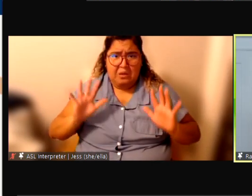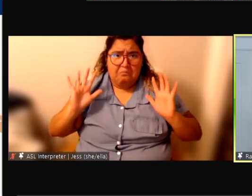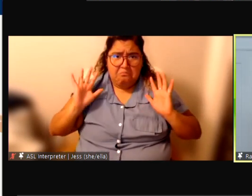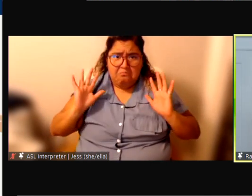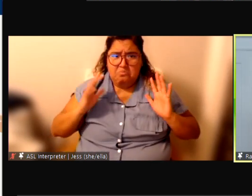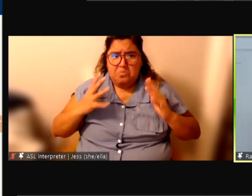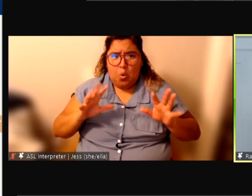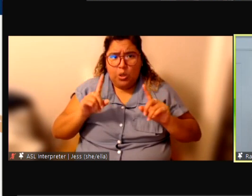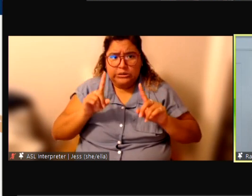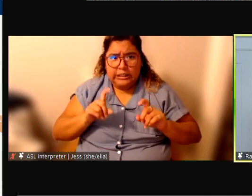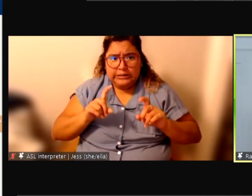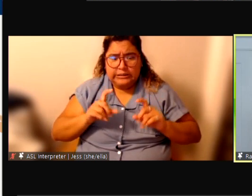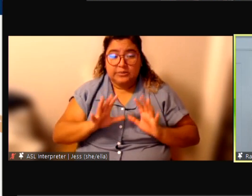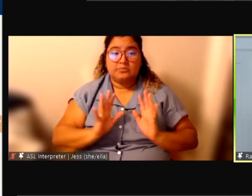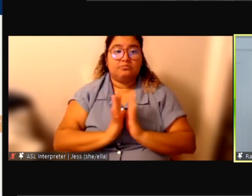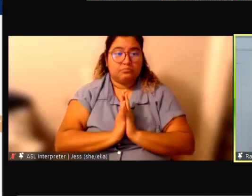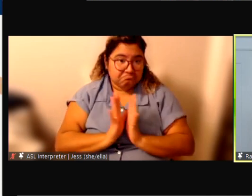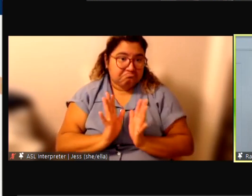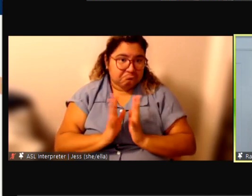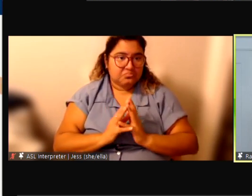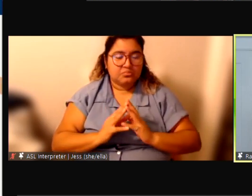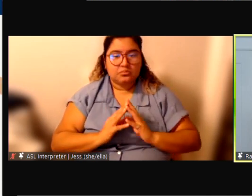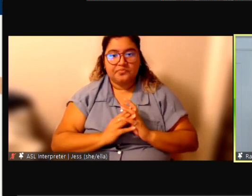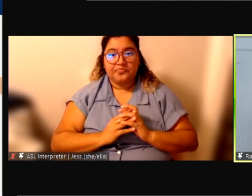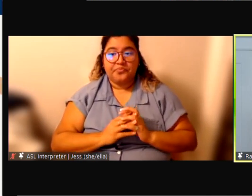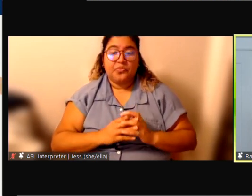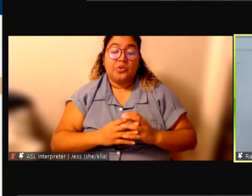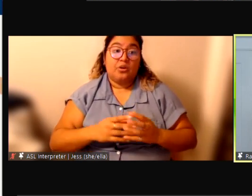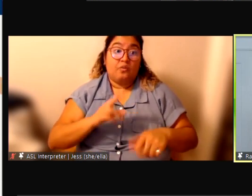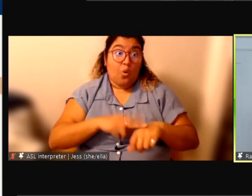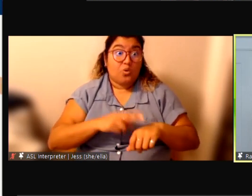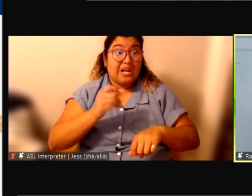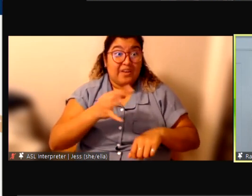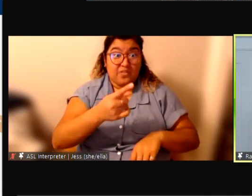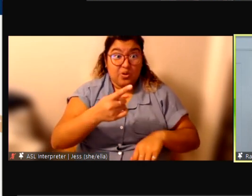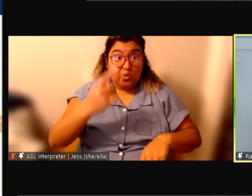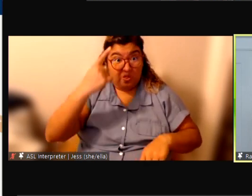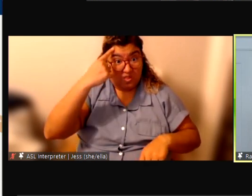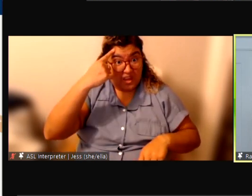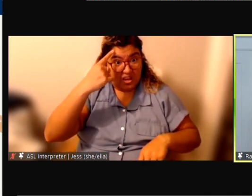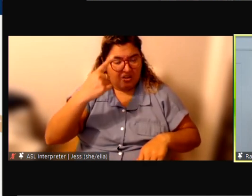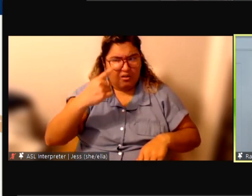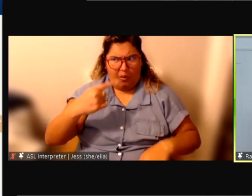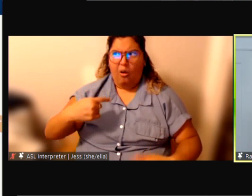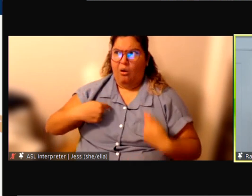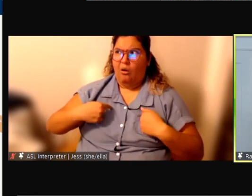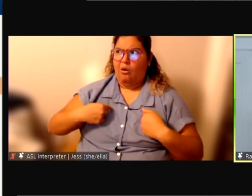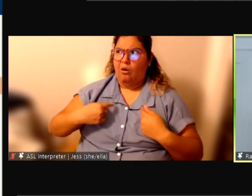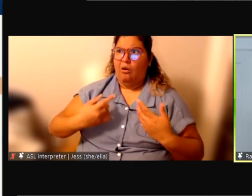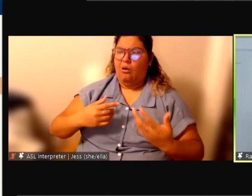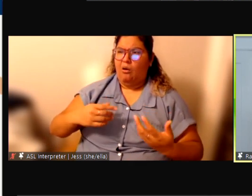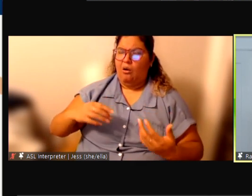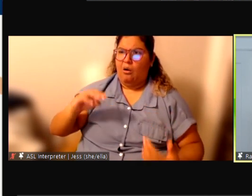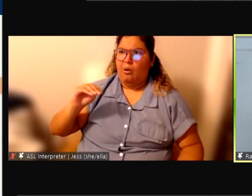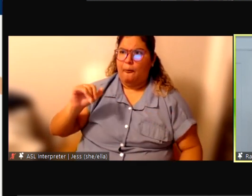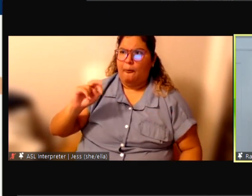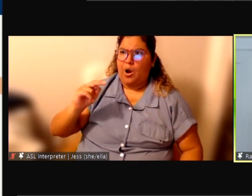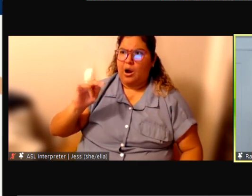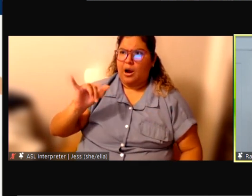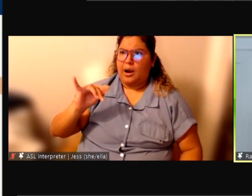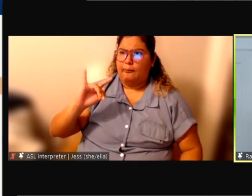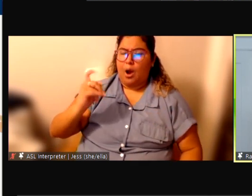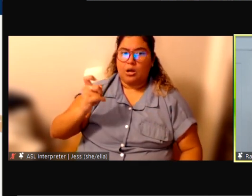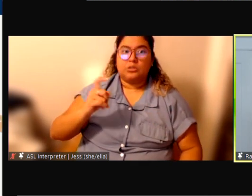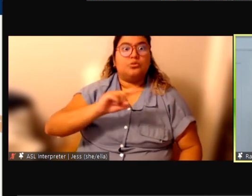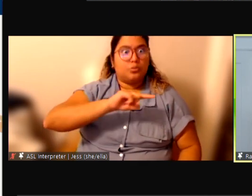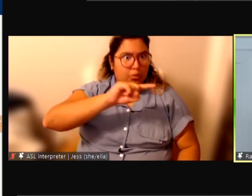tested. Of course, we want individuals who believe they have symptoms compatible with monkeypox to seek testing. We know